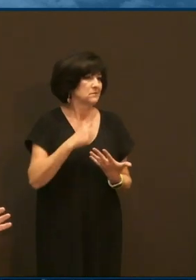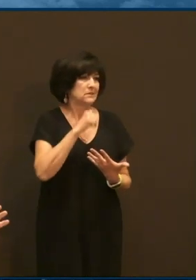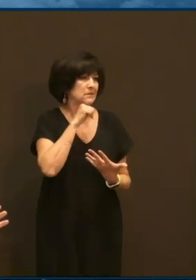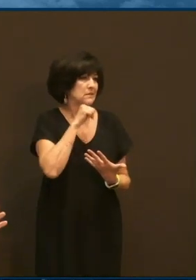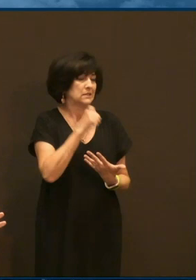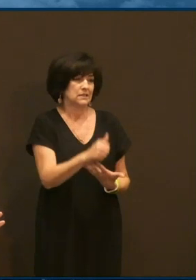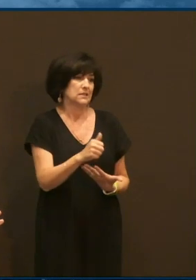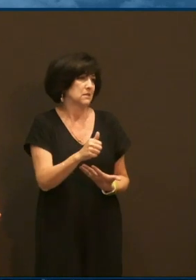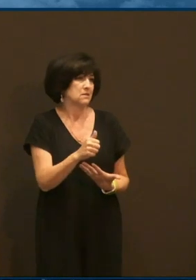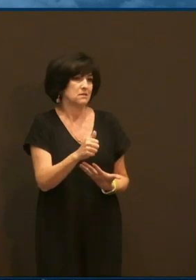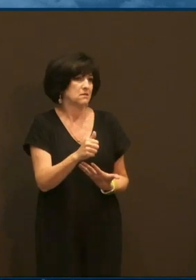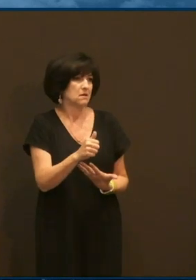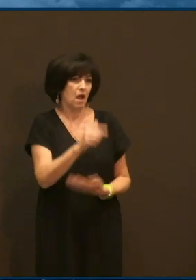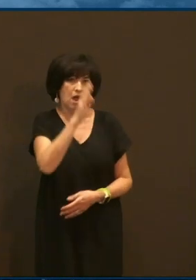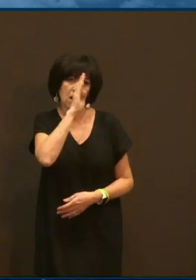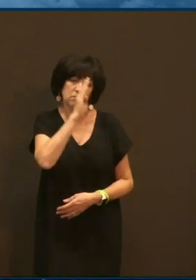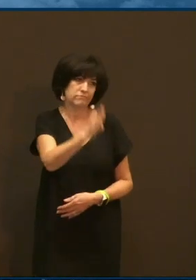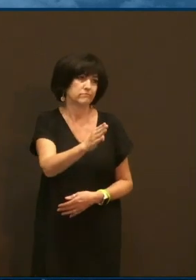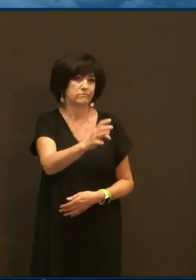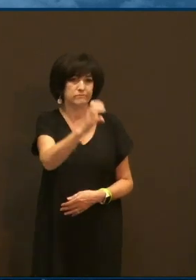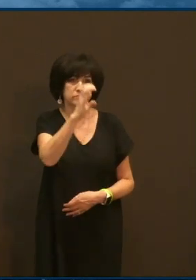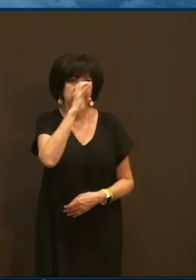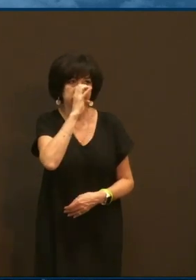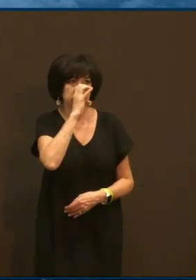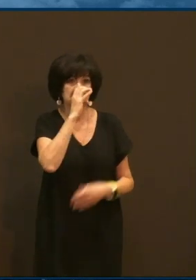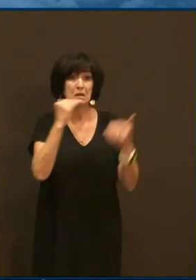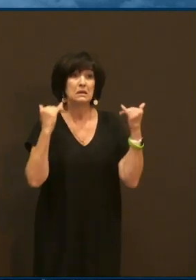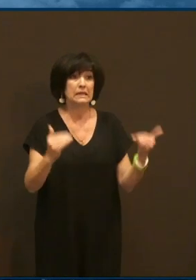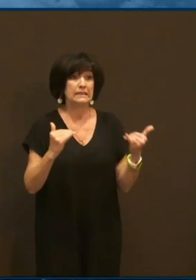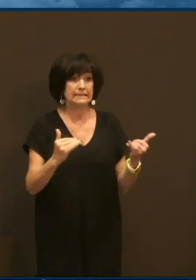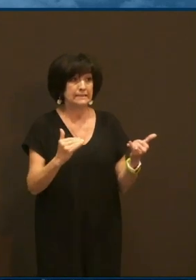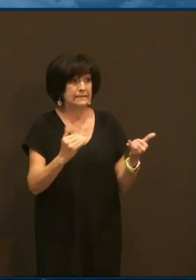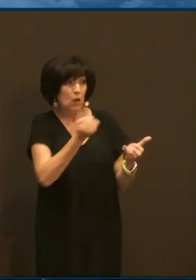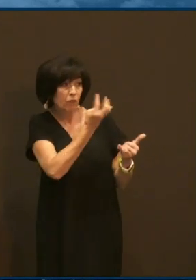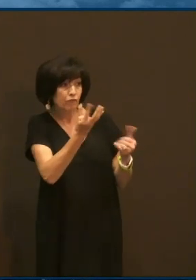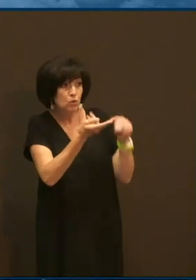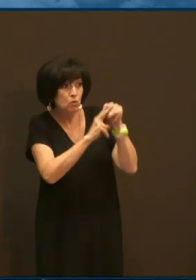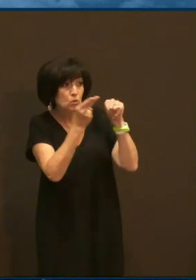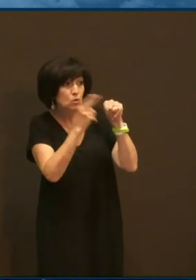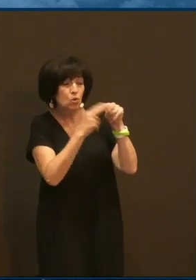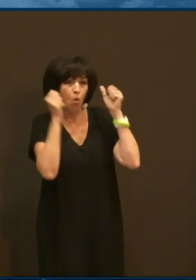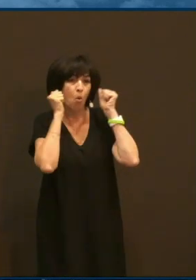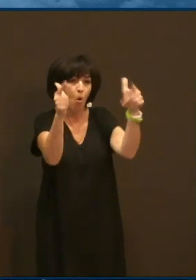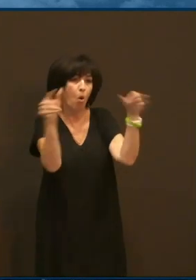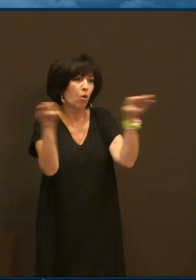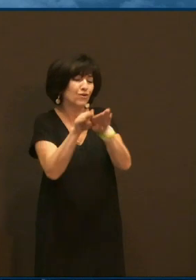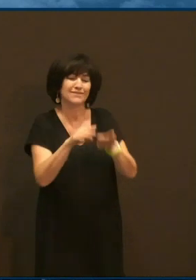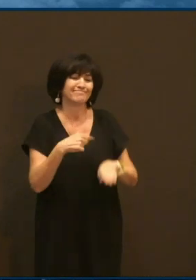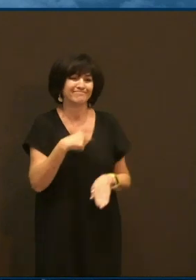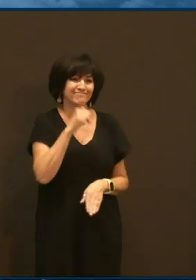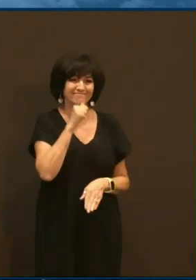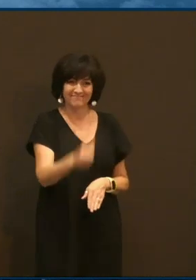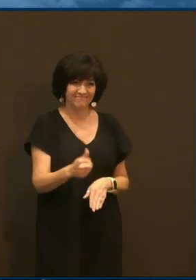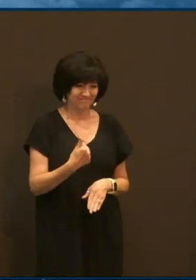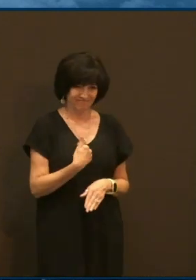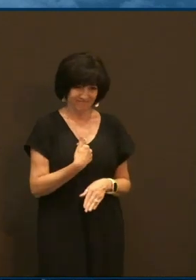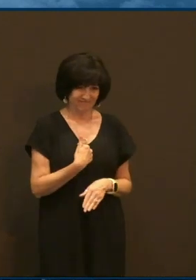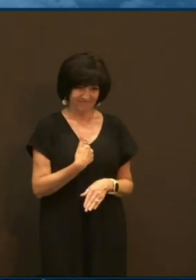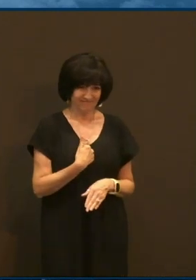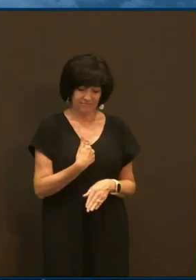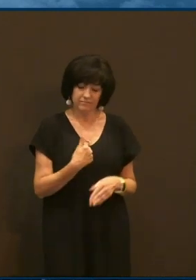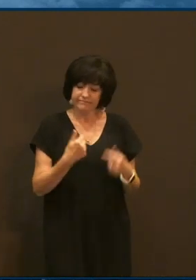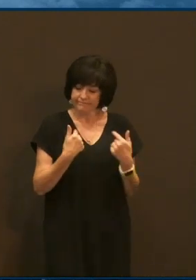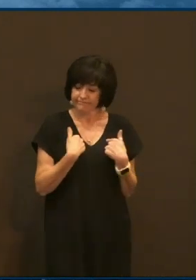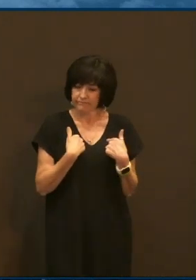blunt instrument shutdowns and isolating the whole community. That's not the approach. So we do have to to work